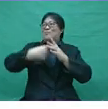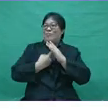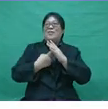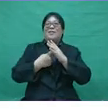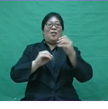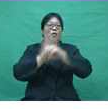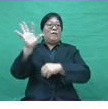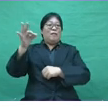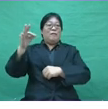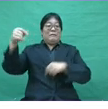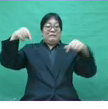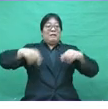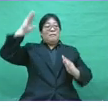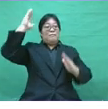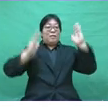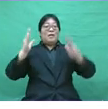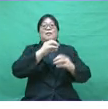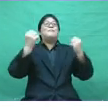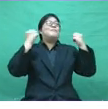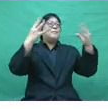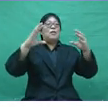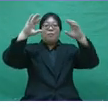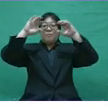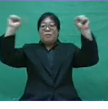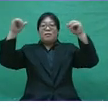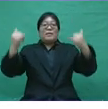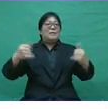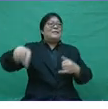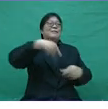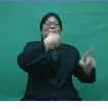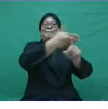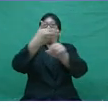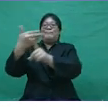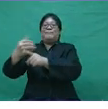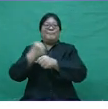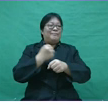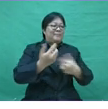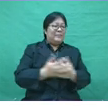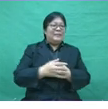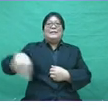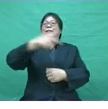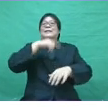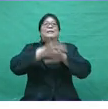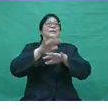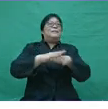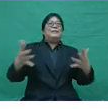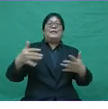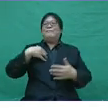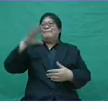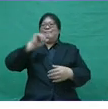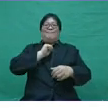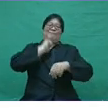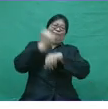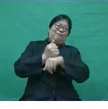pandemic reached Malaysia and many employees were laid off. Many had resorted to self-employment to have